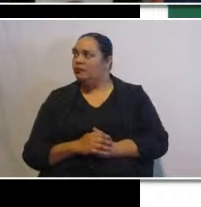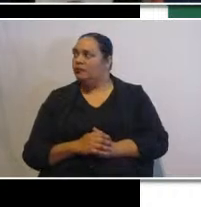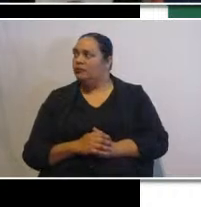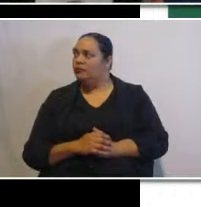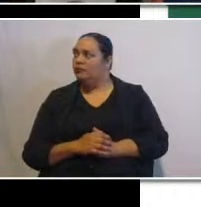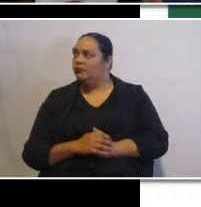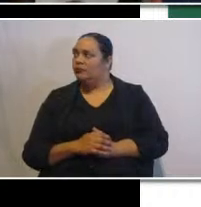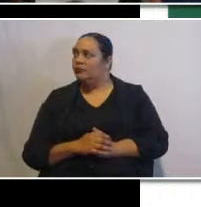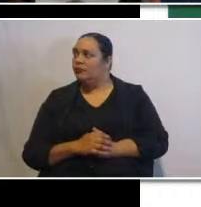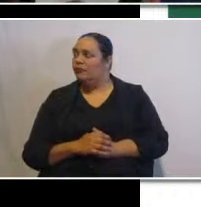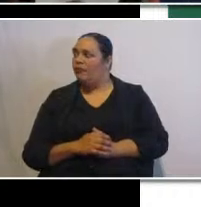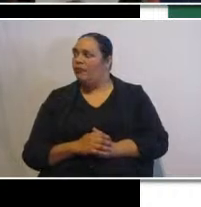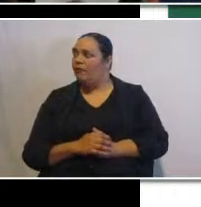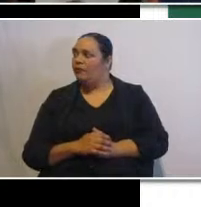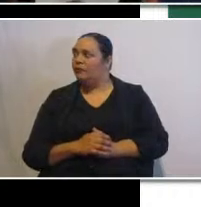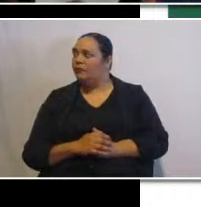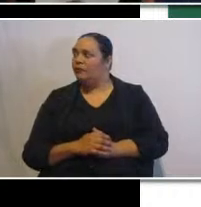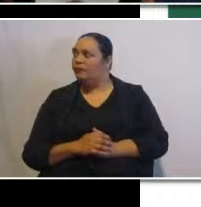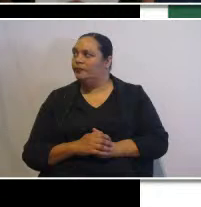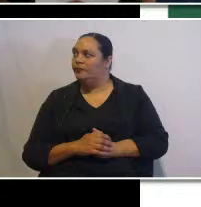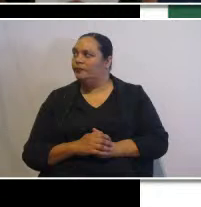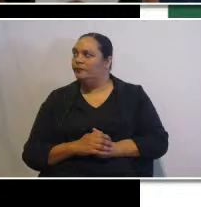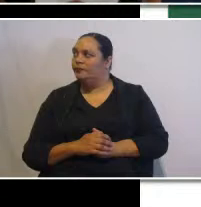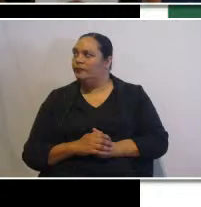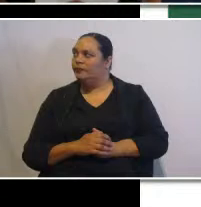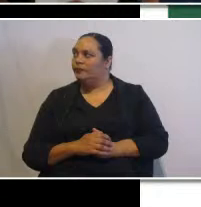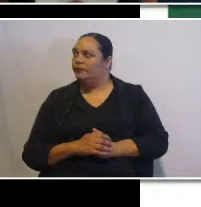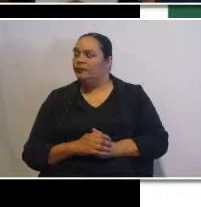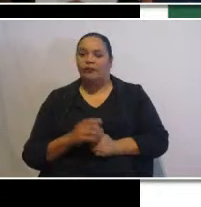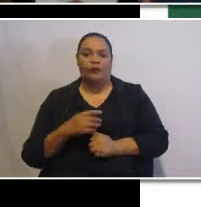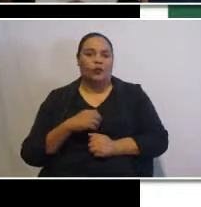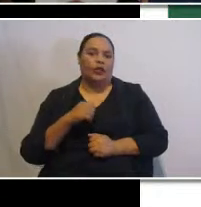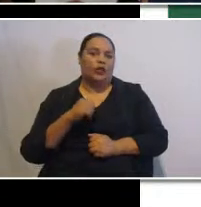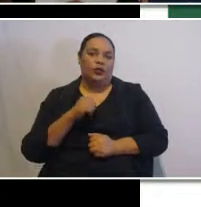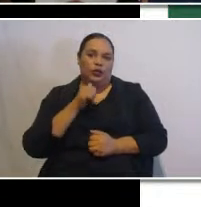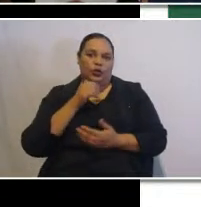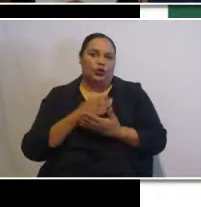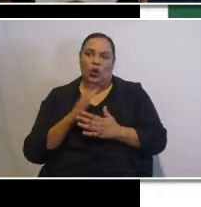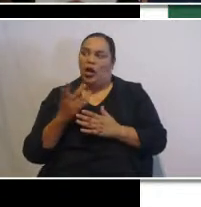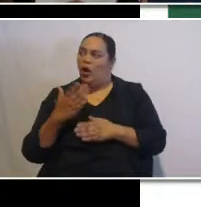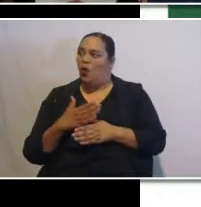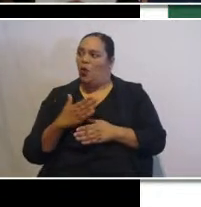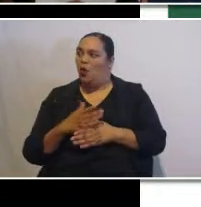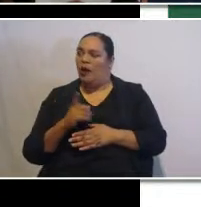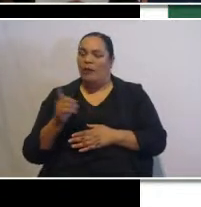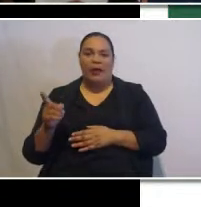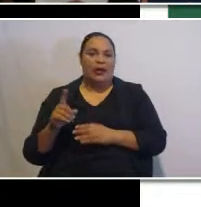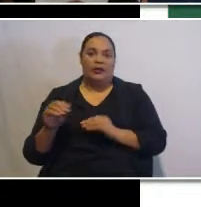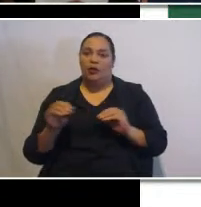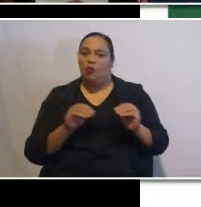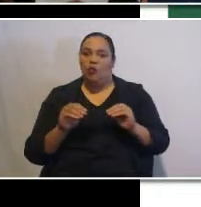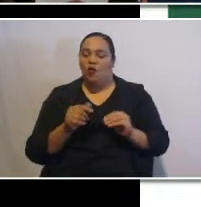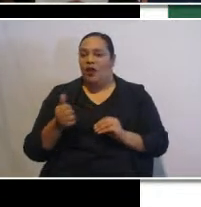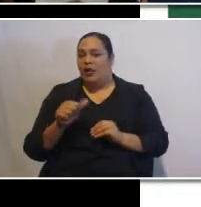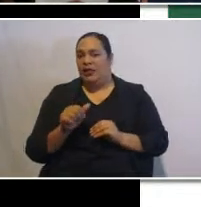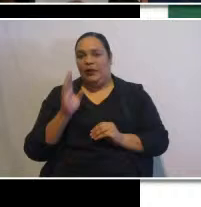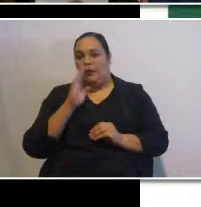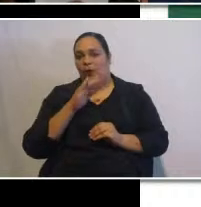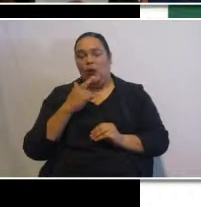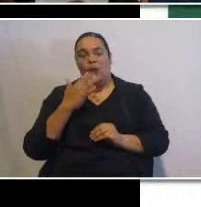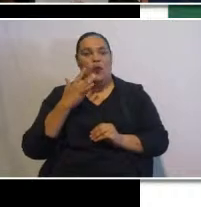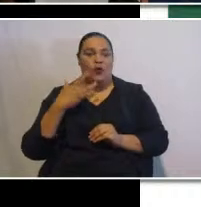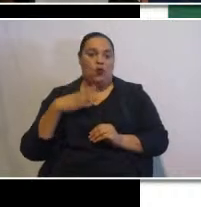Okay, guys, Next slide, please. we're not sure how this thing is working, but it's not moving to the next slide when we want